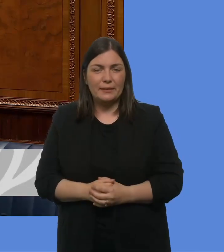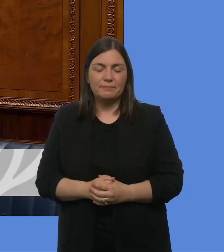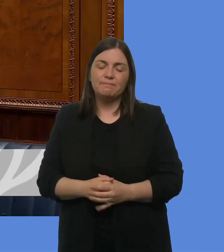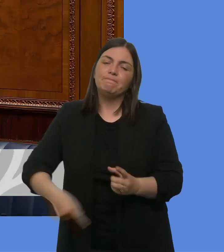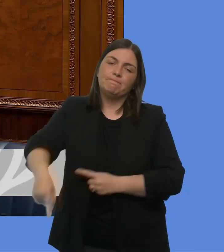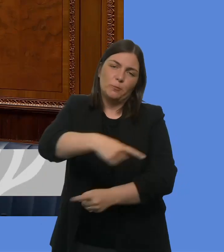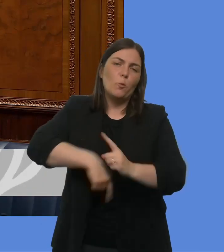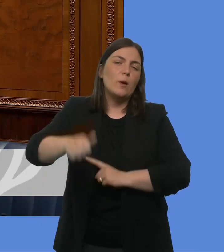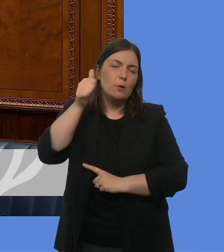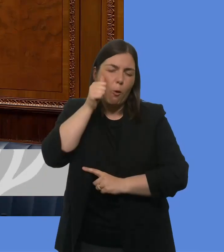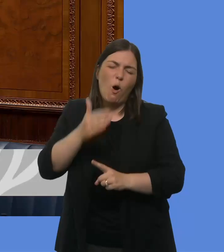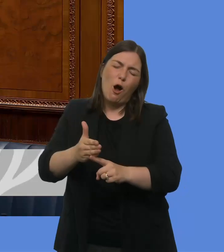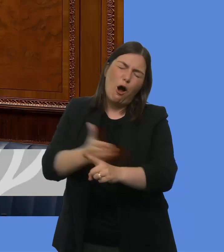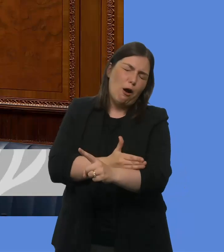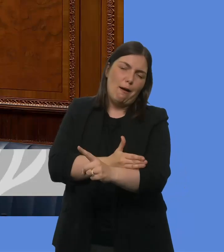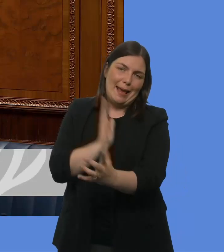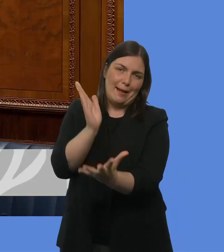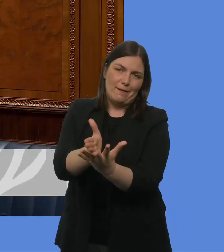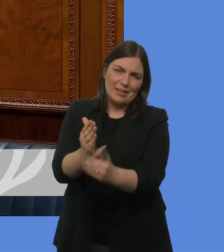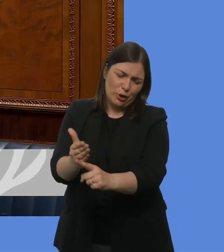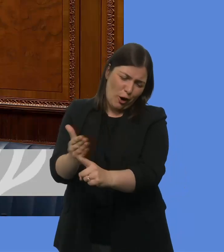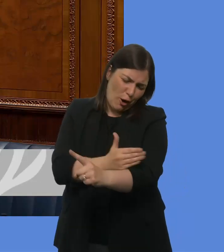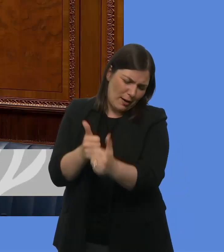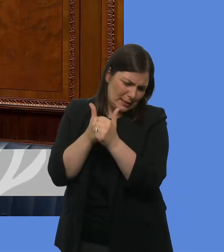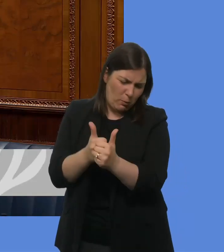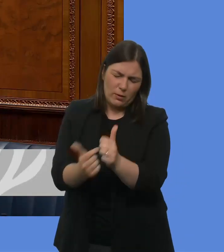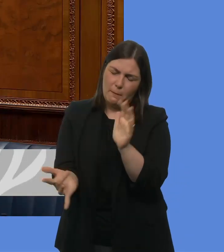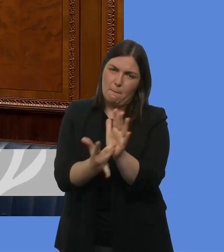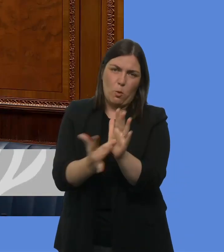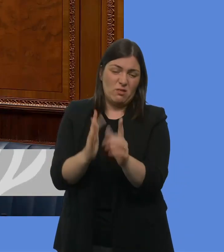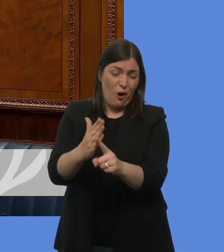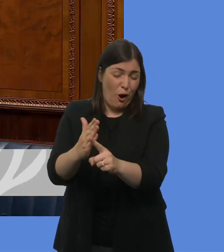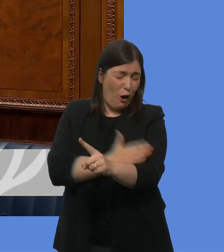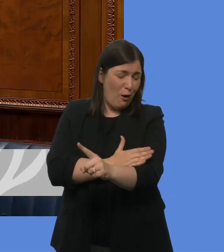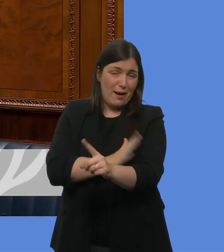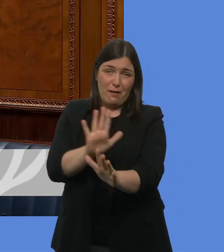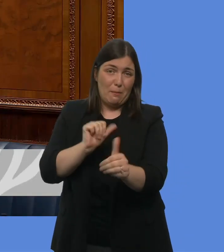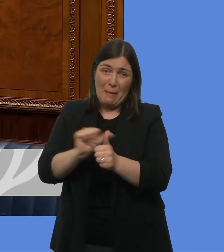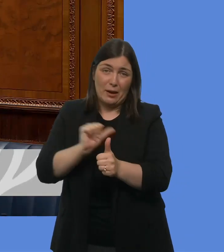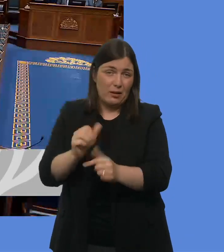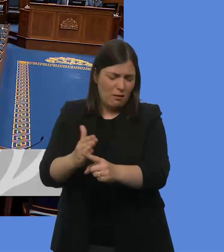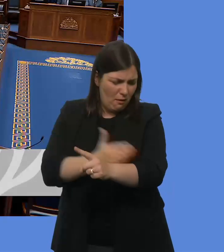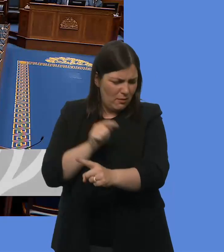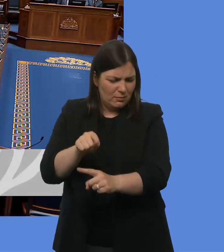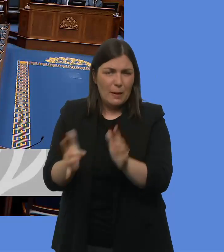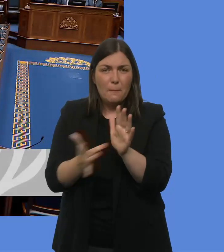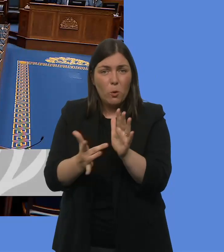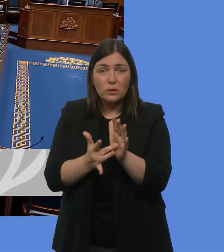absolute key. The earlier a deaf child receives support, the better their chances are of success